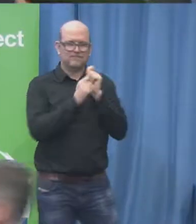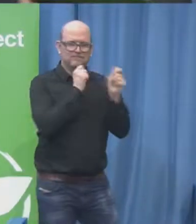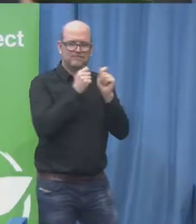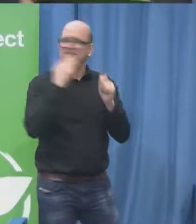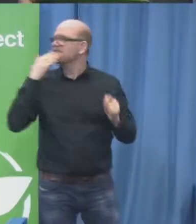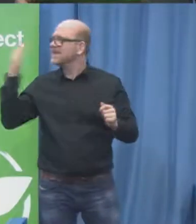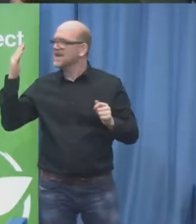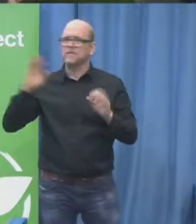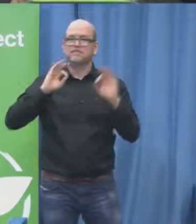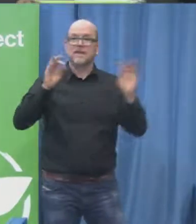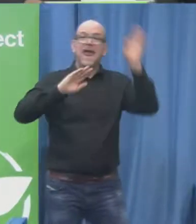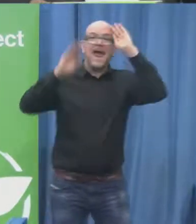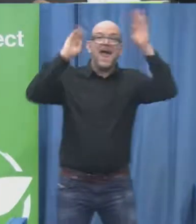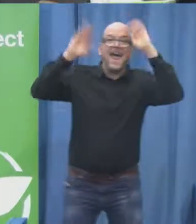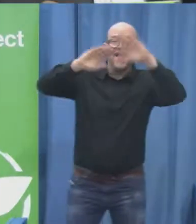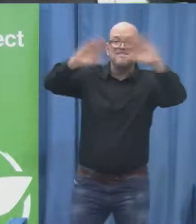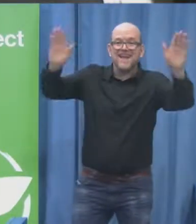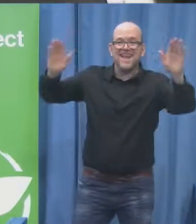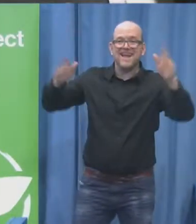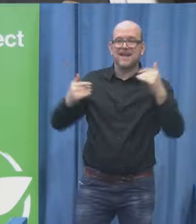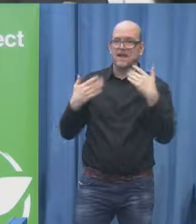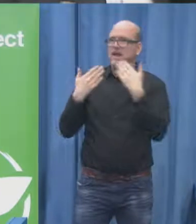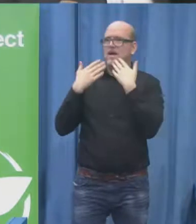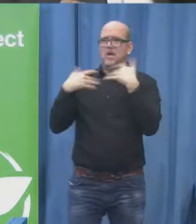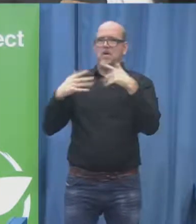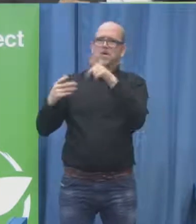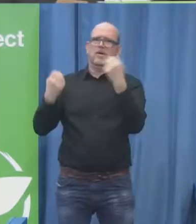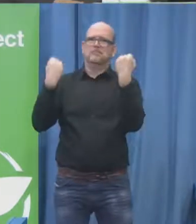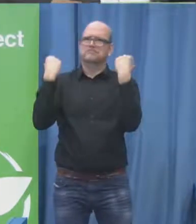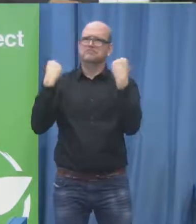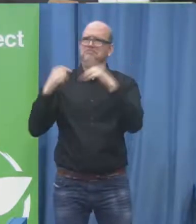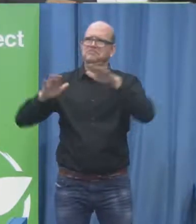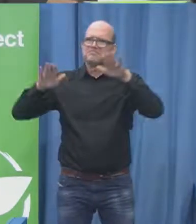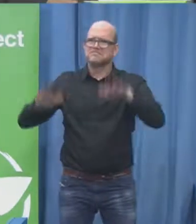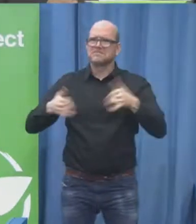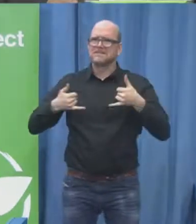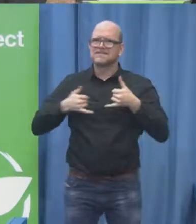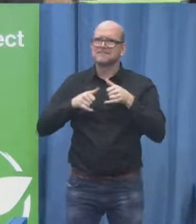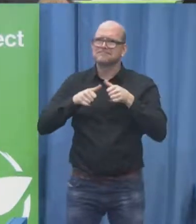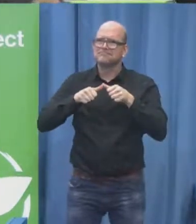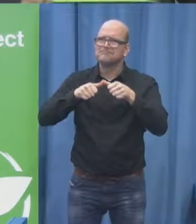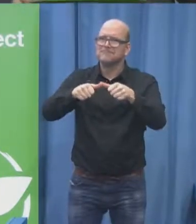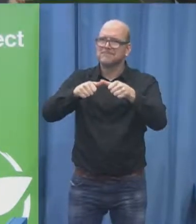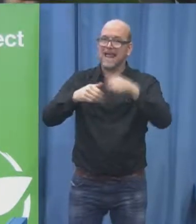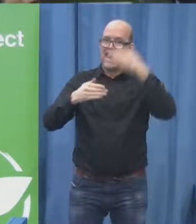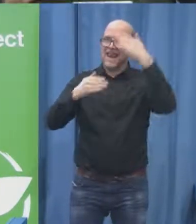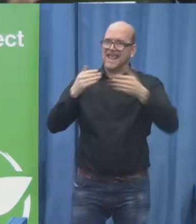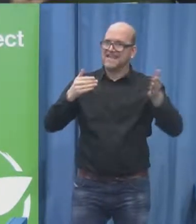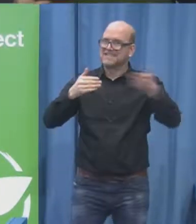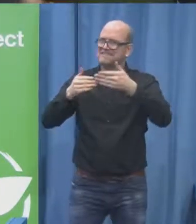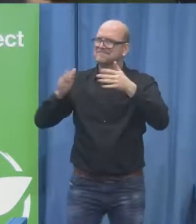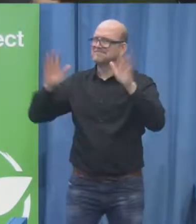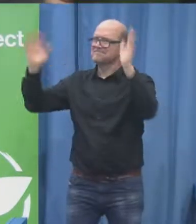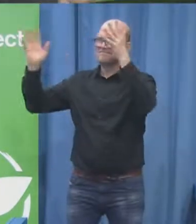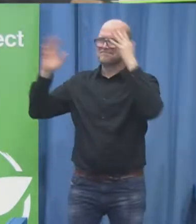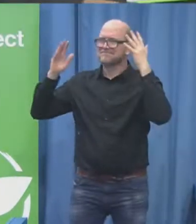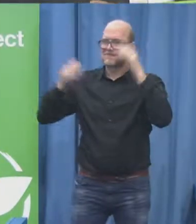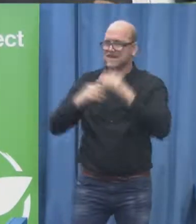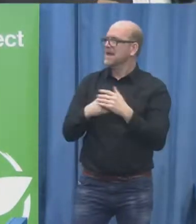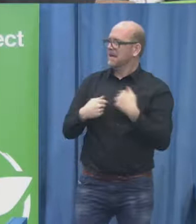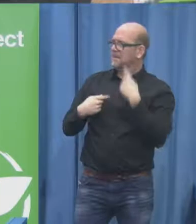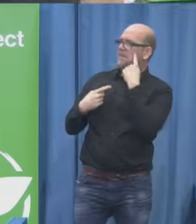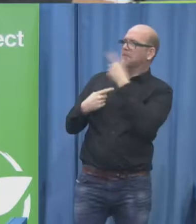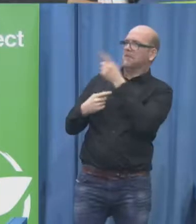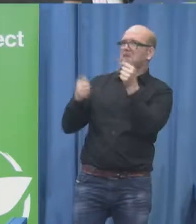here till the end of the conference. I'm very happy that you are all here. And